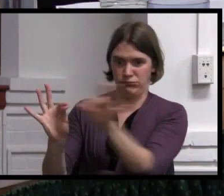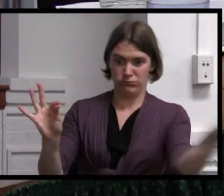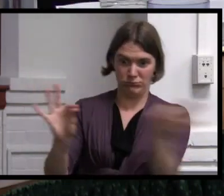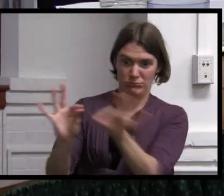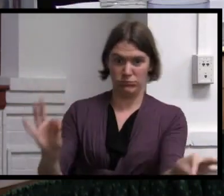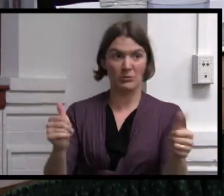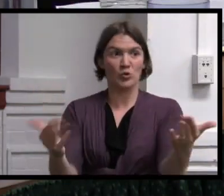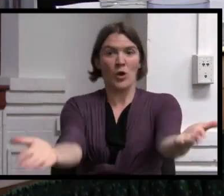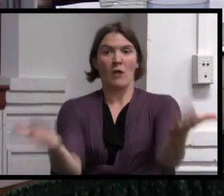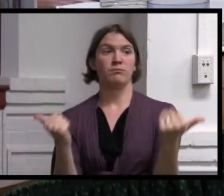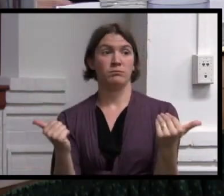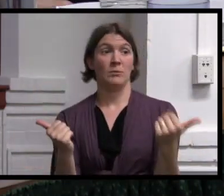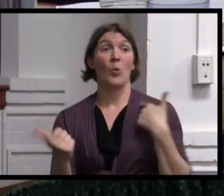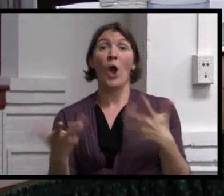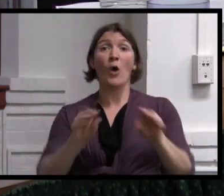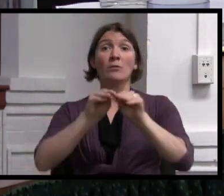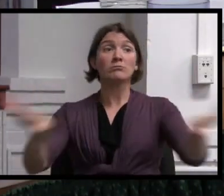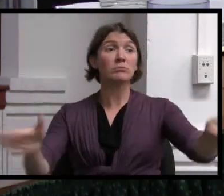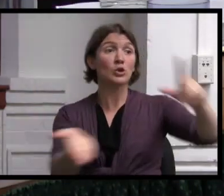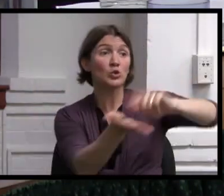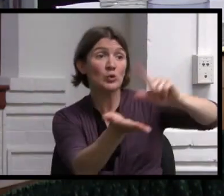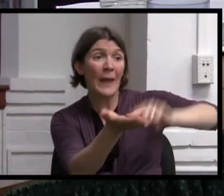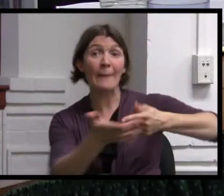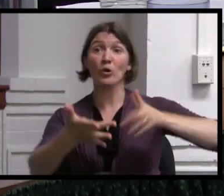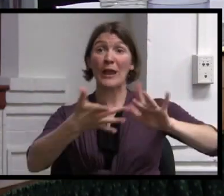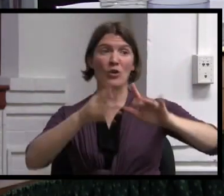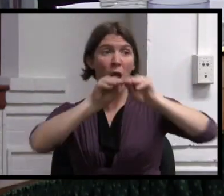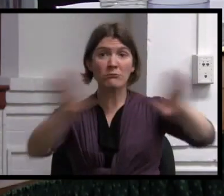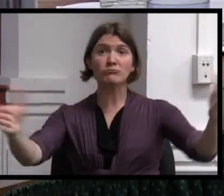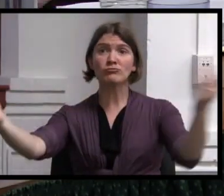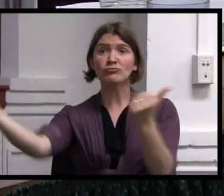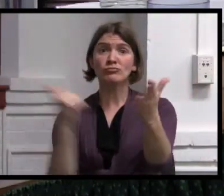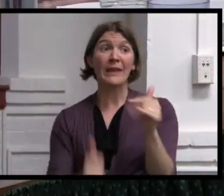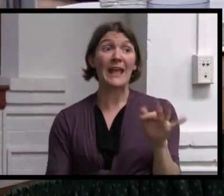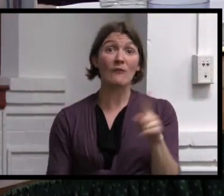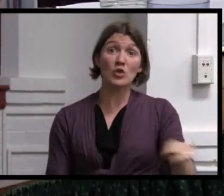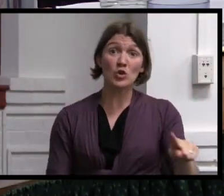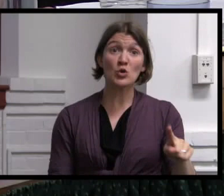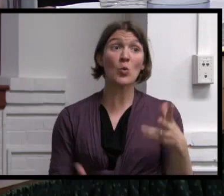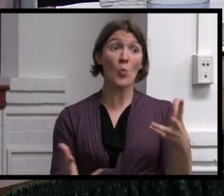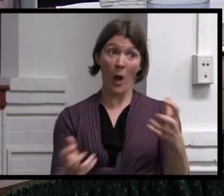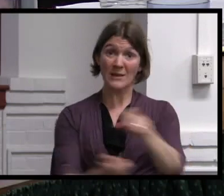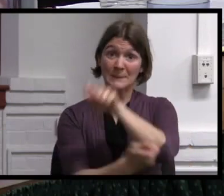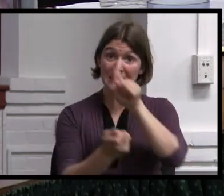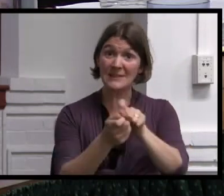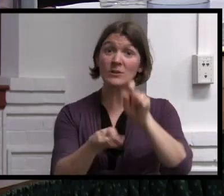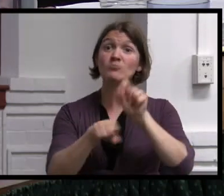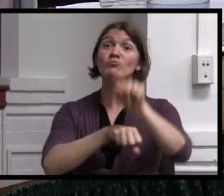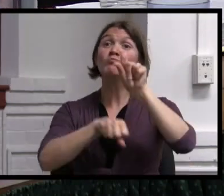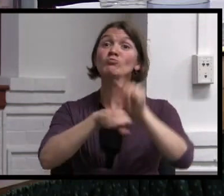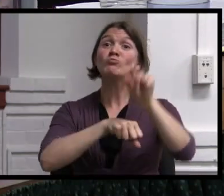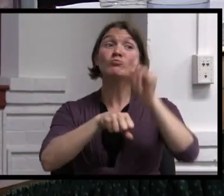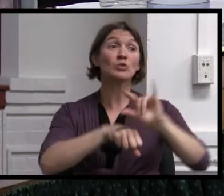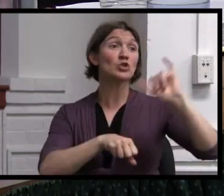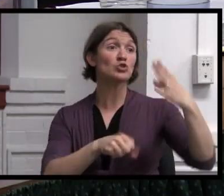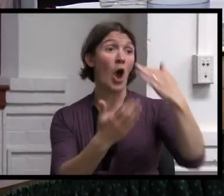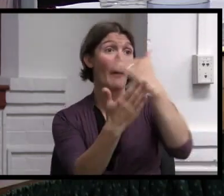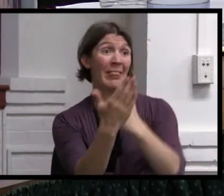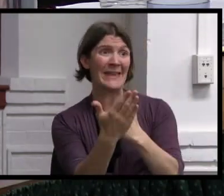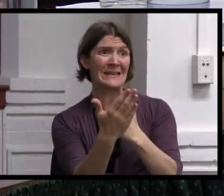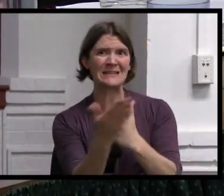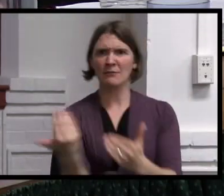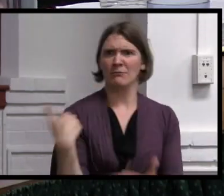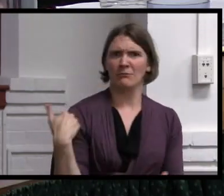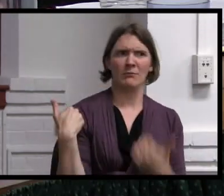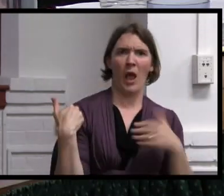we have put out press releases both online and in the papers saying if you would like to receive our job postings, please